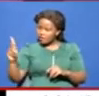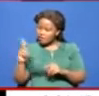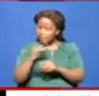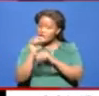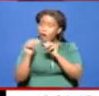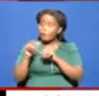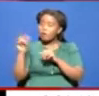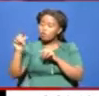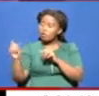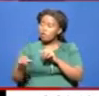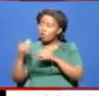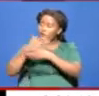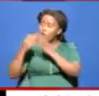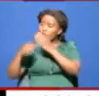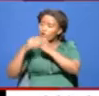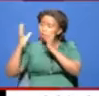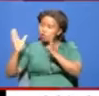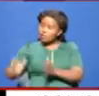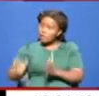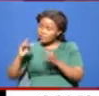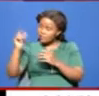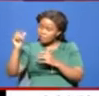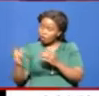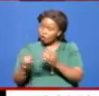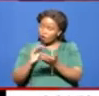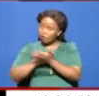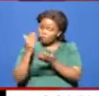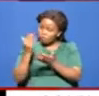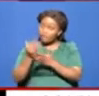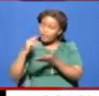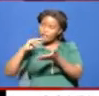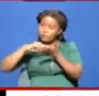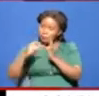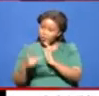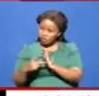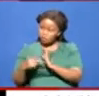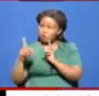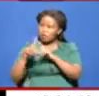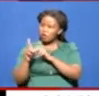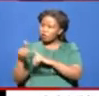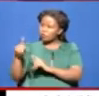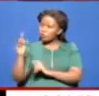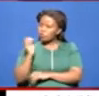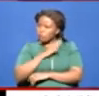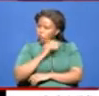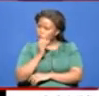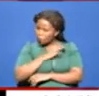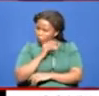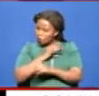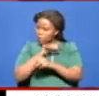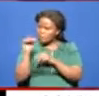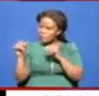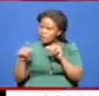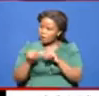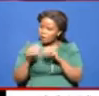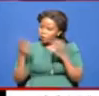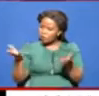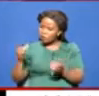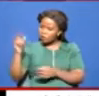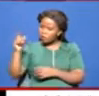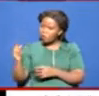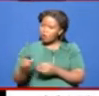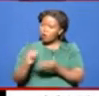in local publicly funded projects. And you lamented about the low number of local firms who are getting